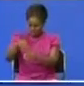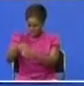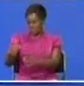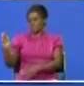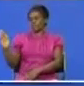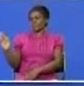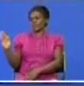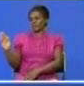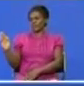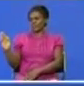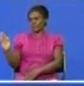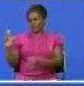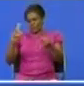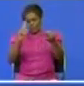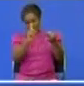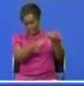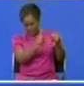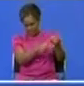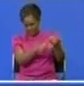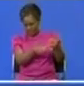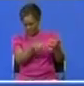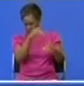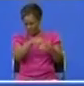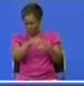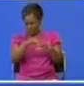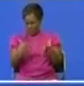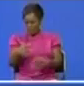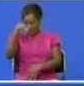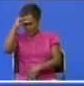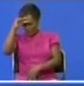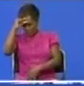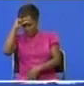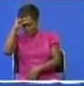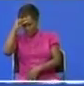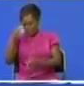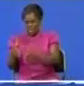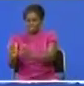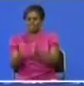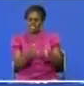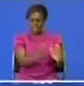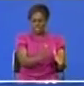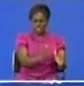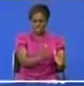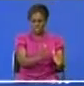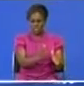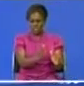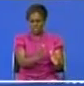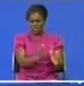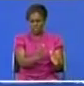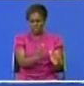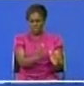a lot in security. The second one we have invested is, as government, we have invested in infrastructure, which is the